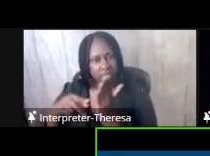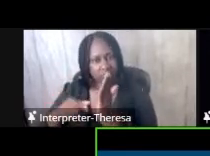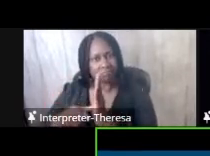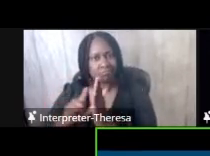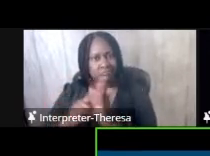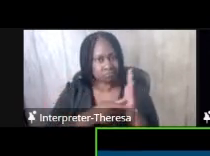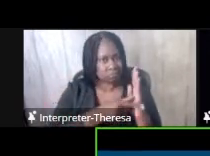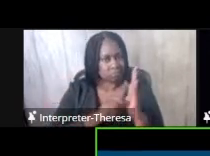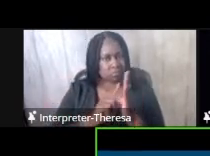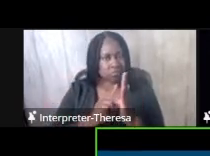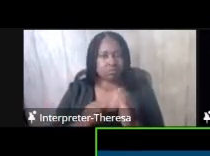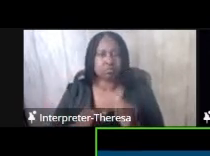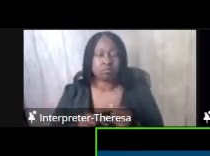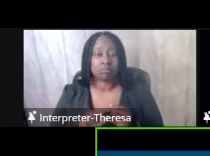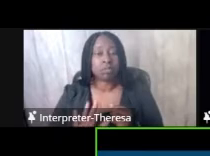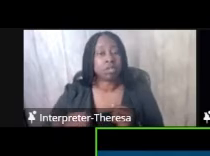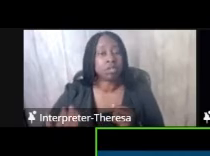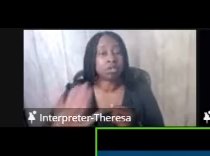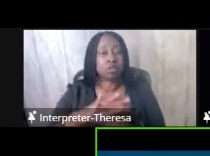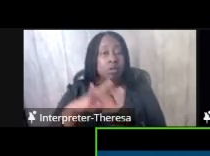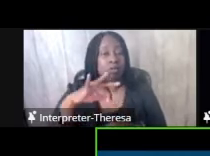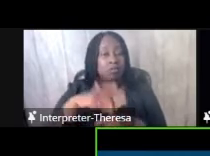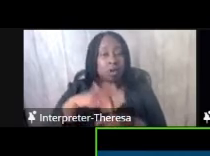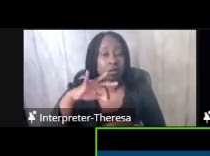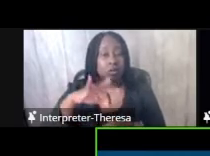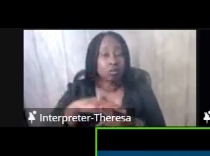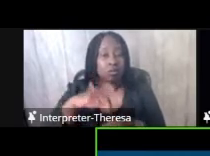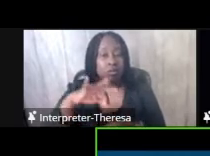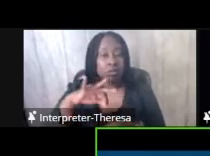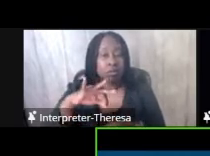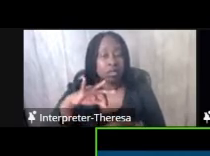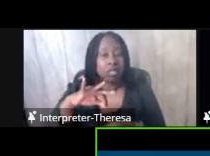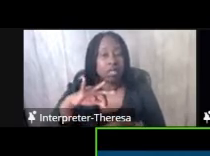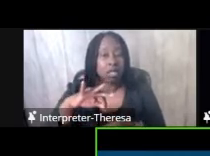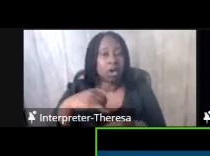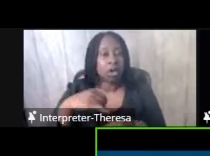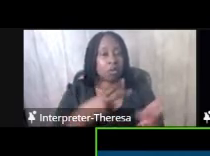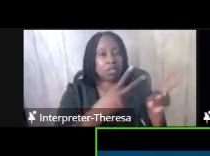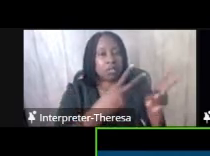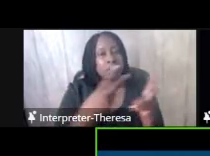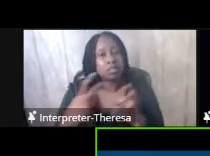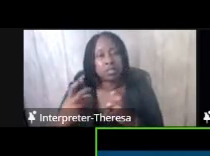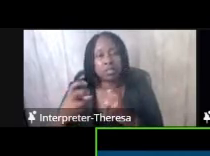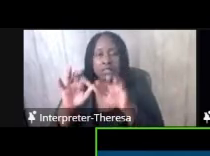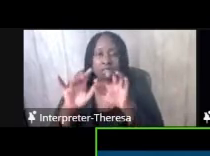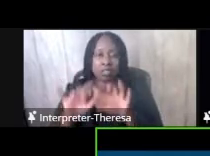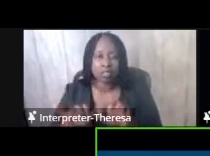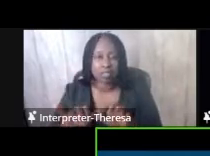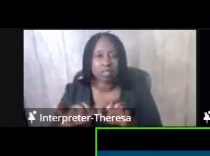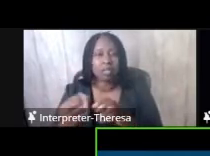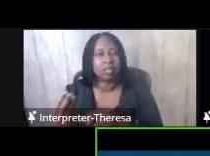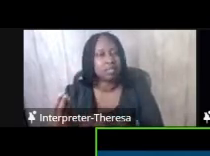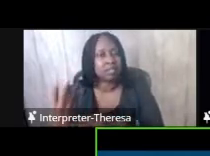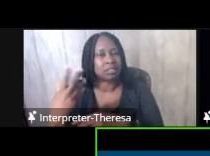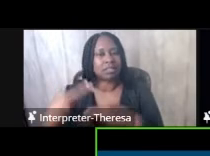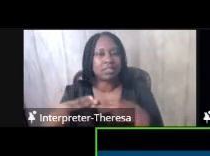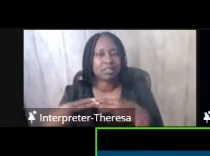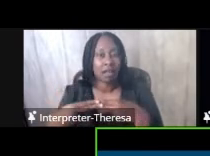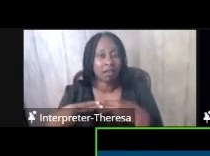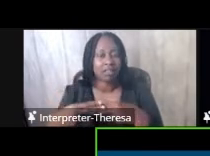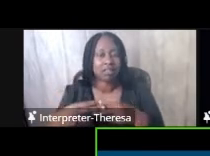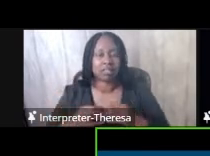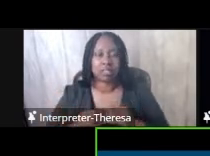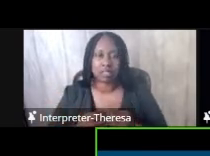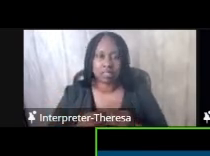voted on relative to the FISTA 5, and we put them into the slides in the notes section. And we made a little bit